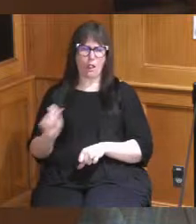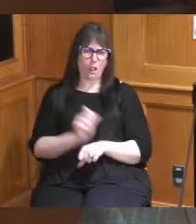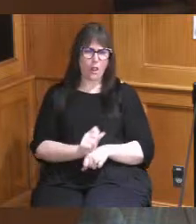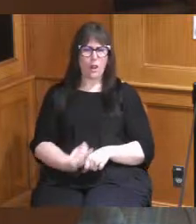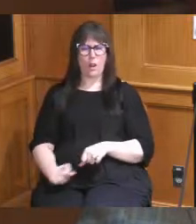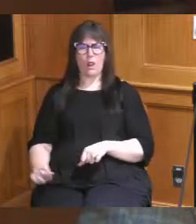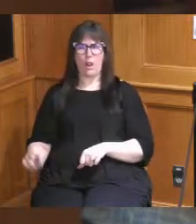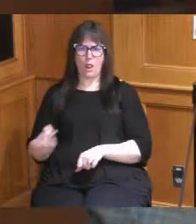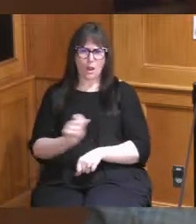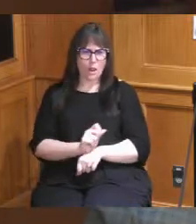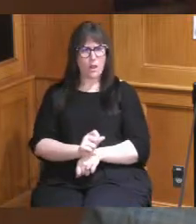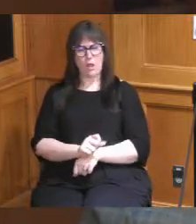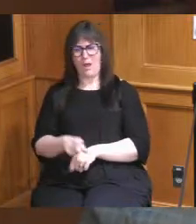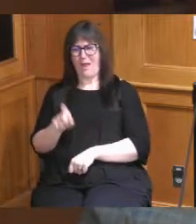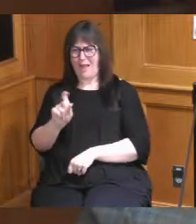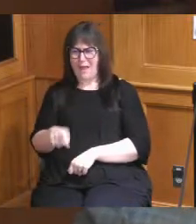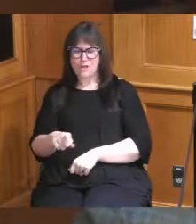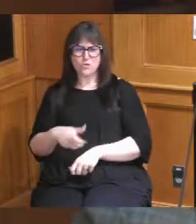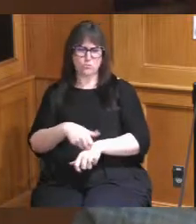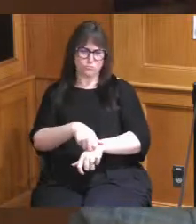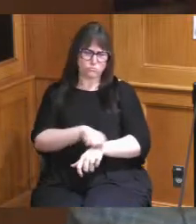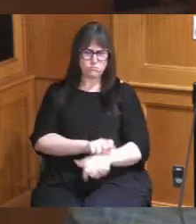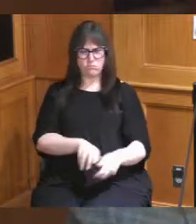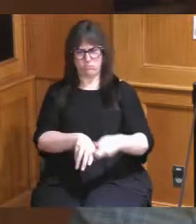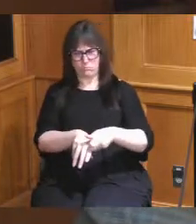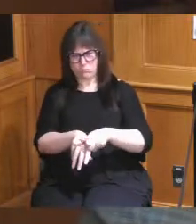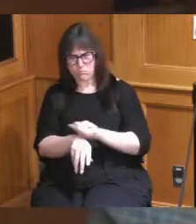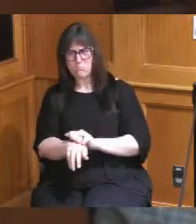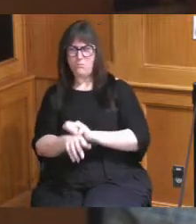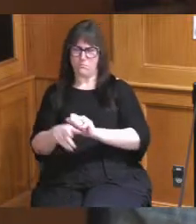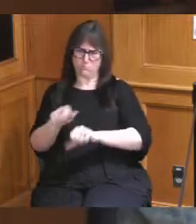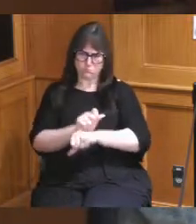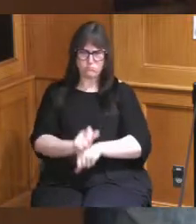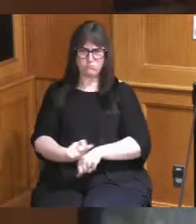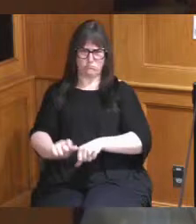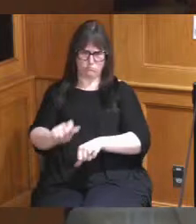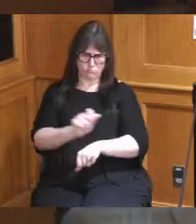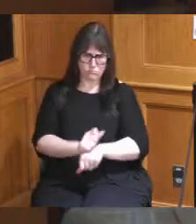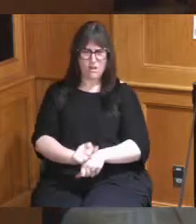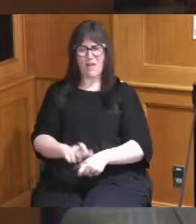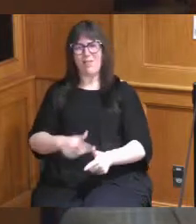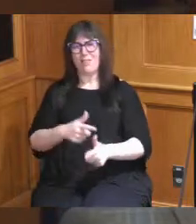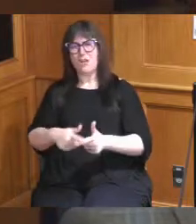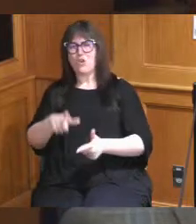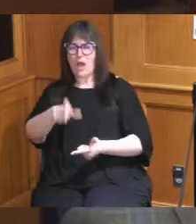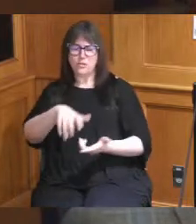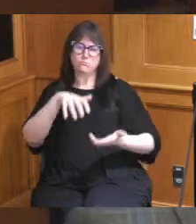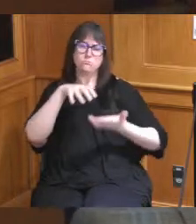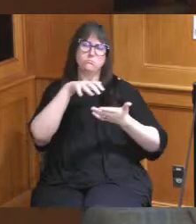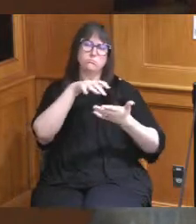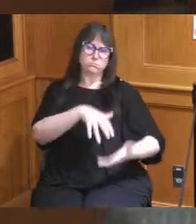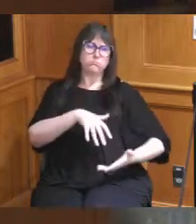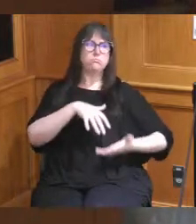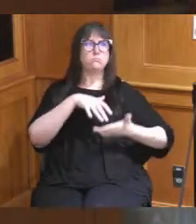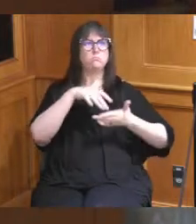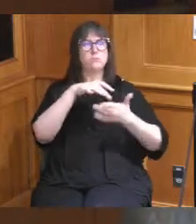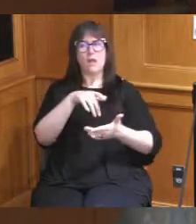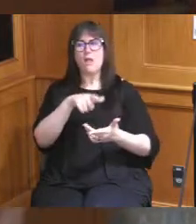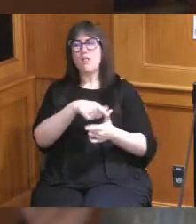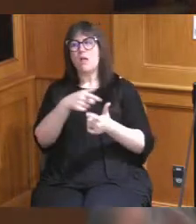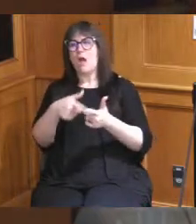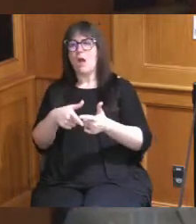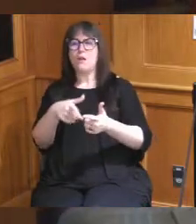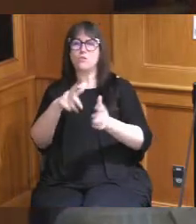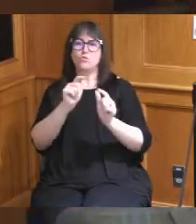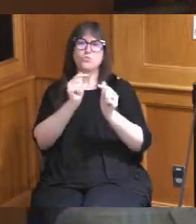study. And we always got to study that we exist. Then you have to do the study, then you had to have all